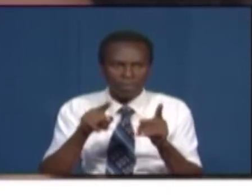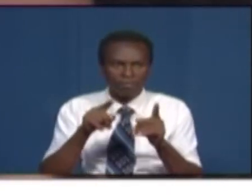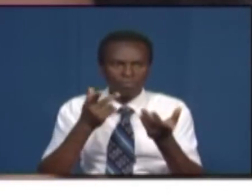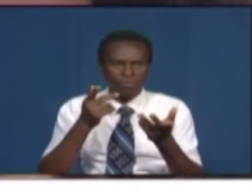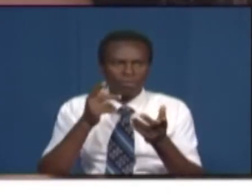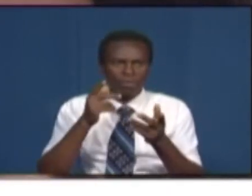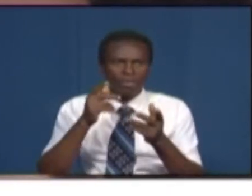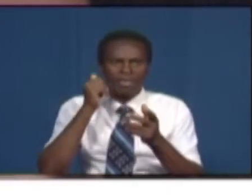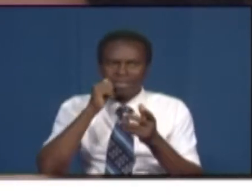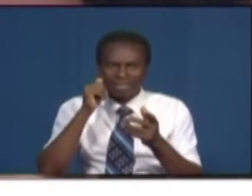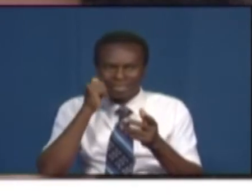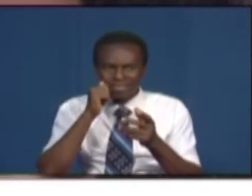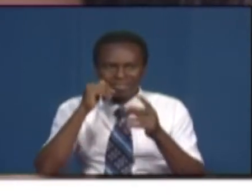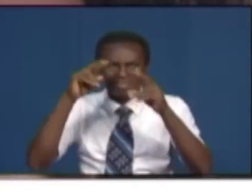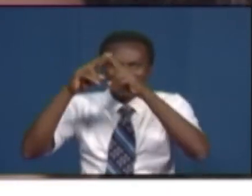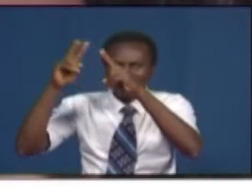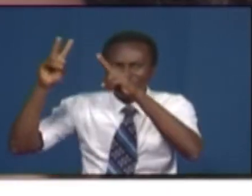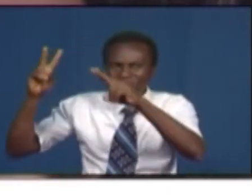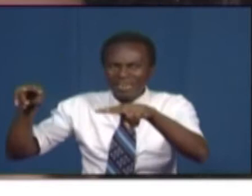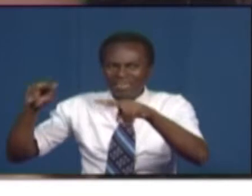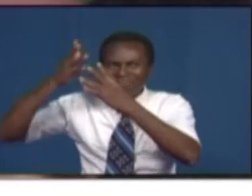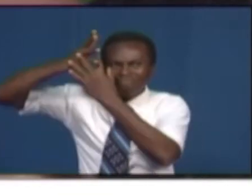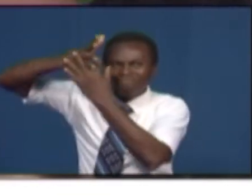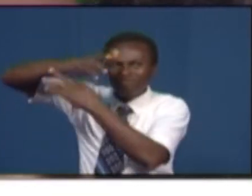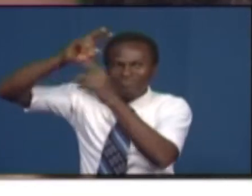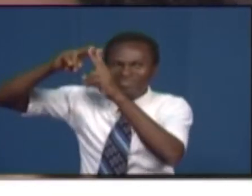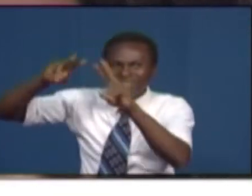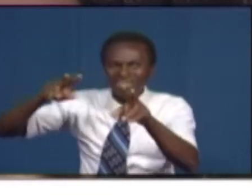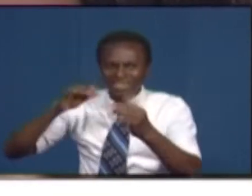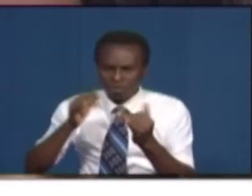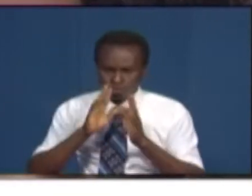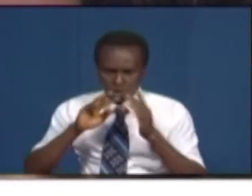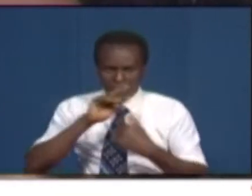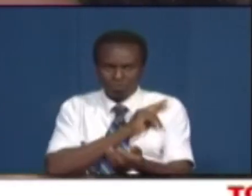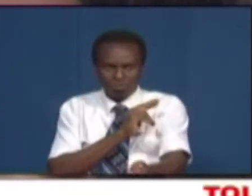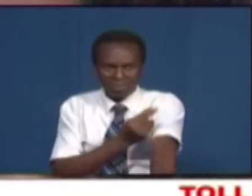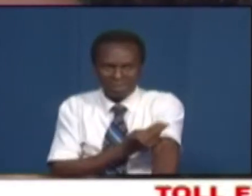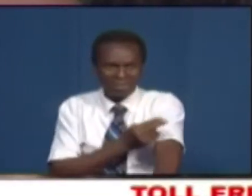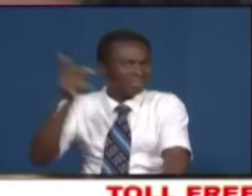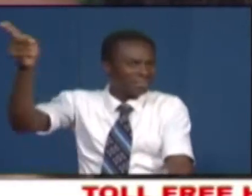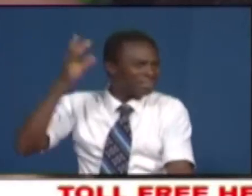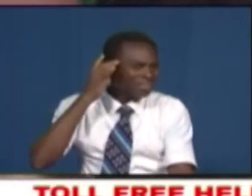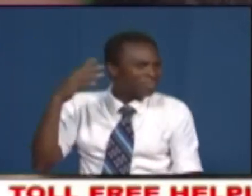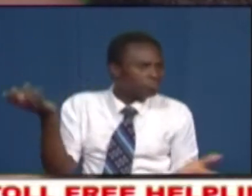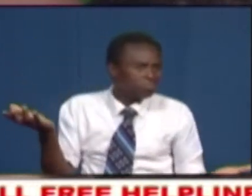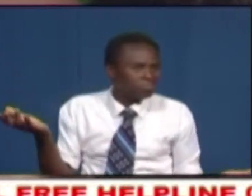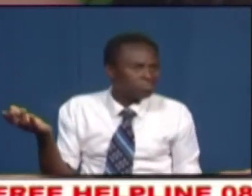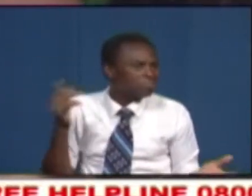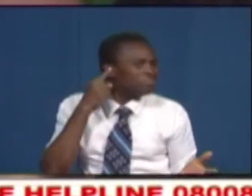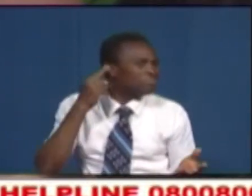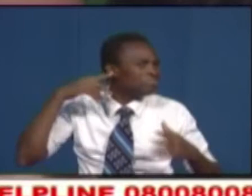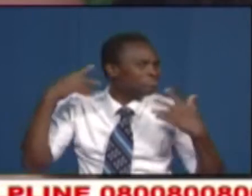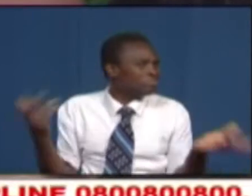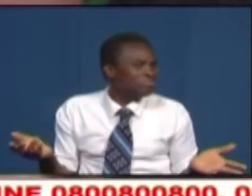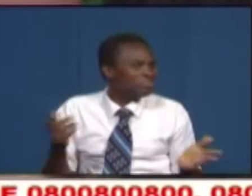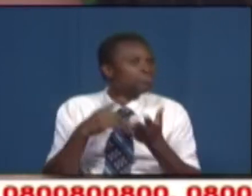person, especially those in the rural areas, we are talking about nutrition now. So, like, the person who wants to, like, have